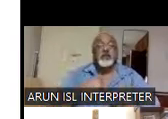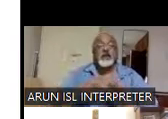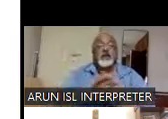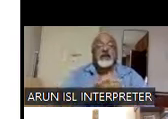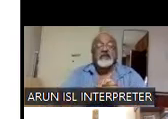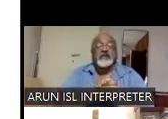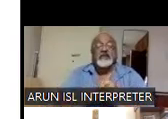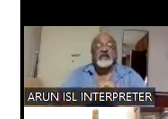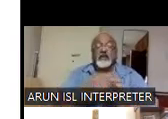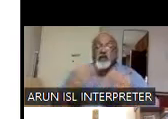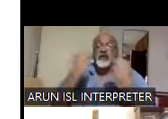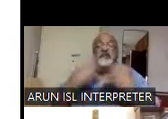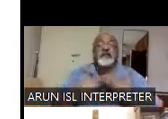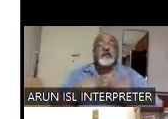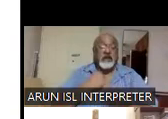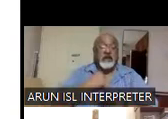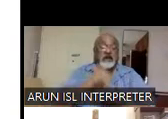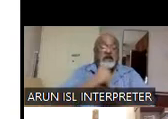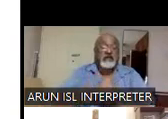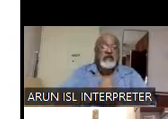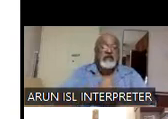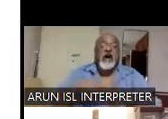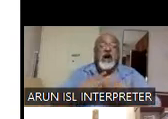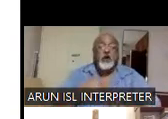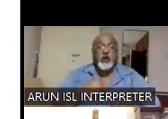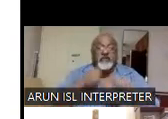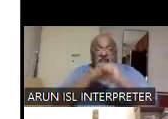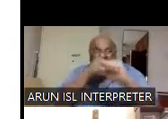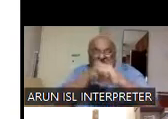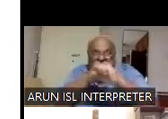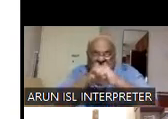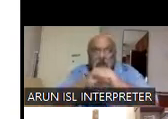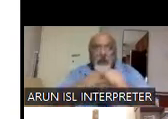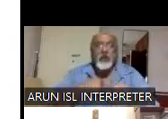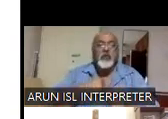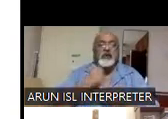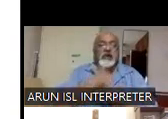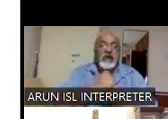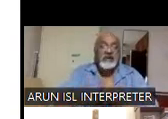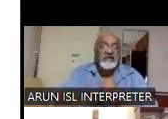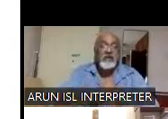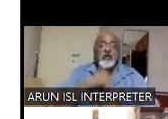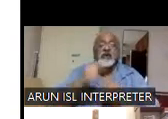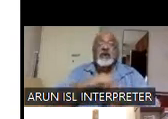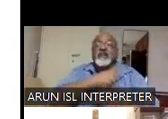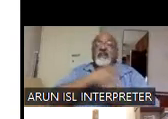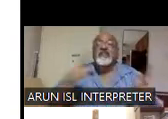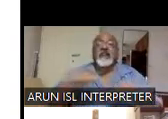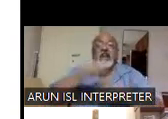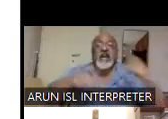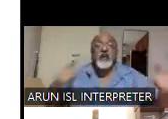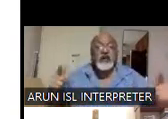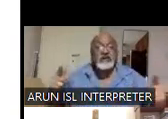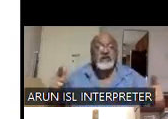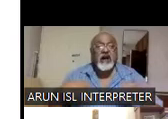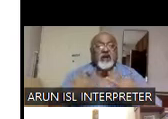what are my rights. She taught me how I should fight for my rights. She taught me the different languages that I should speak, how I should talk